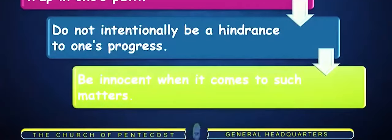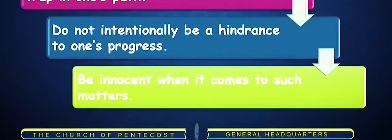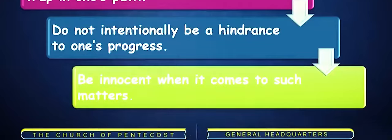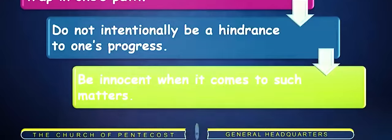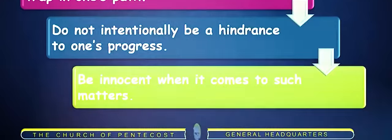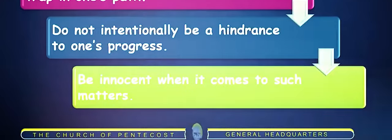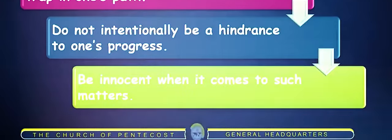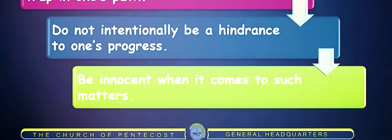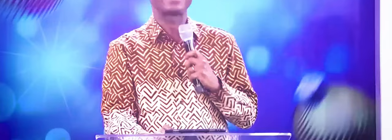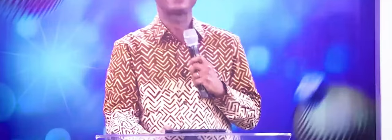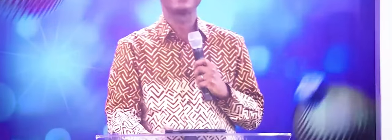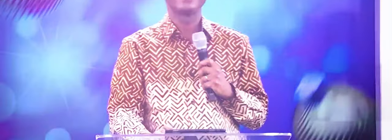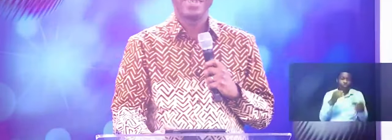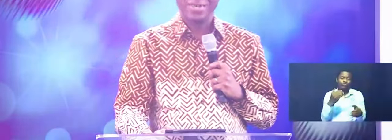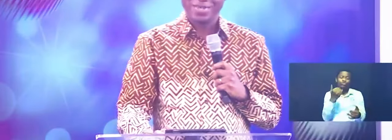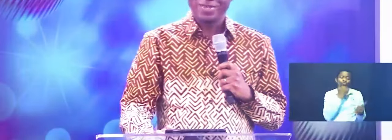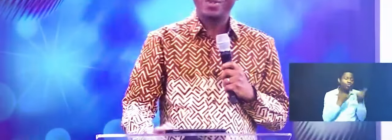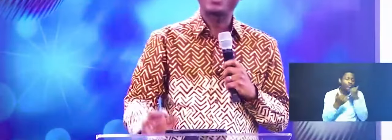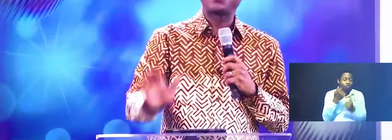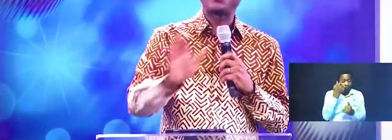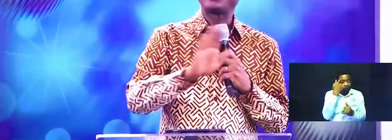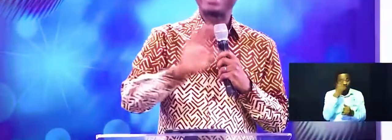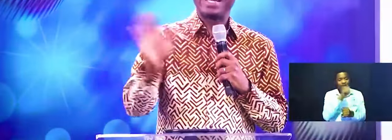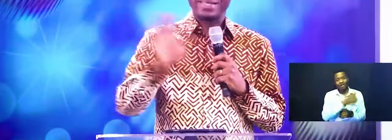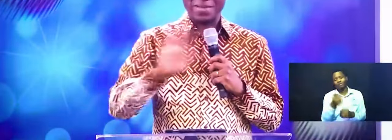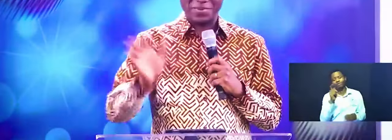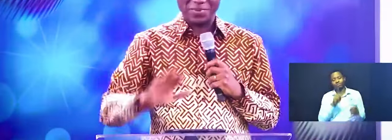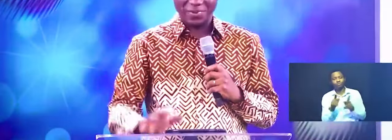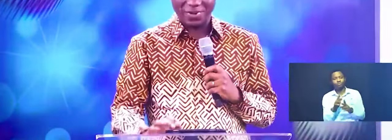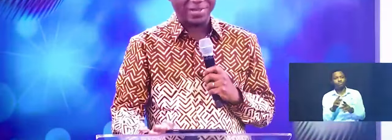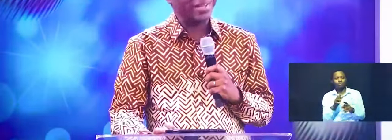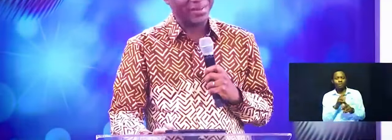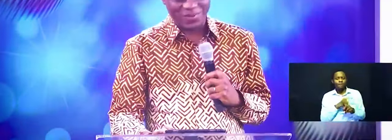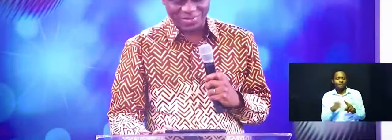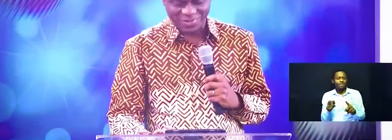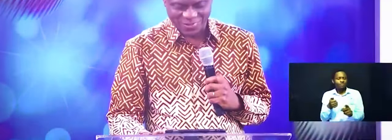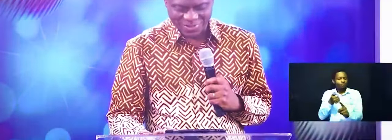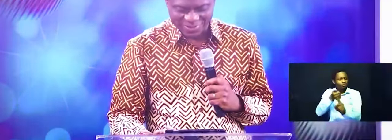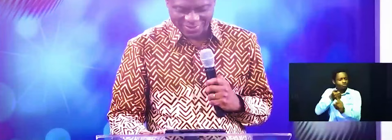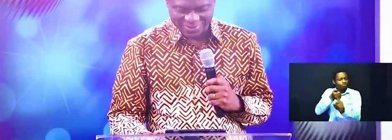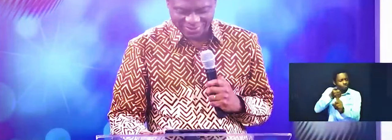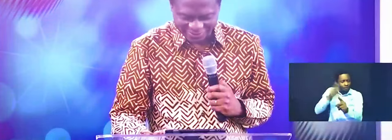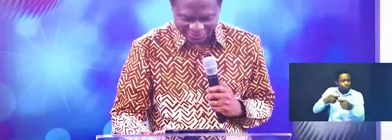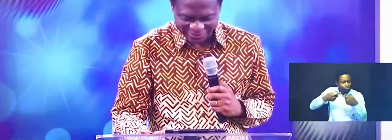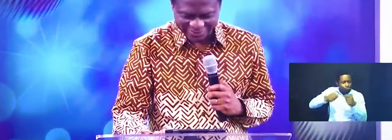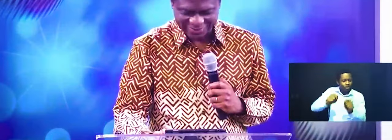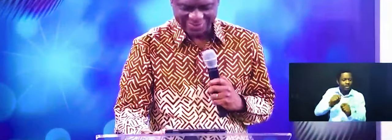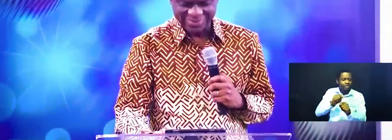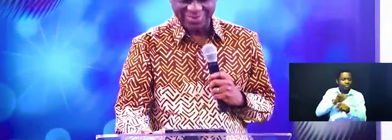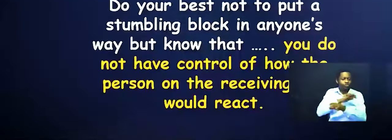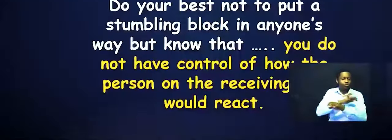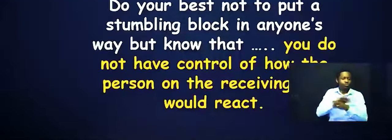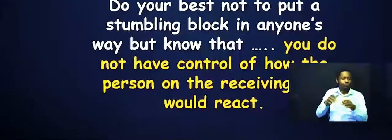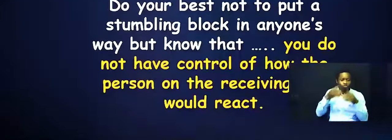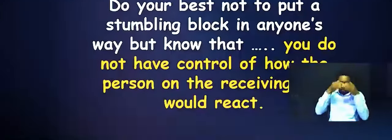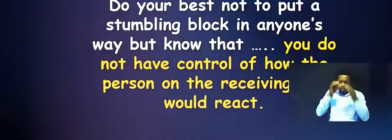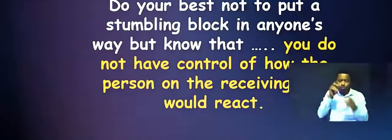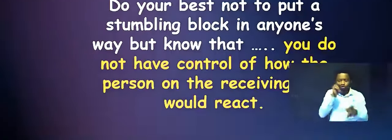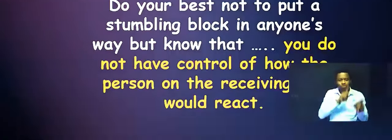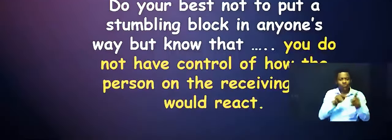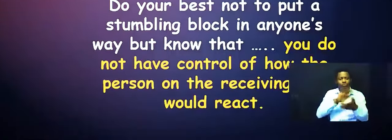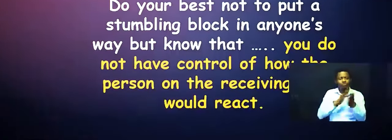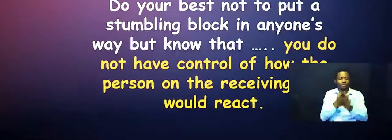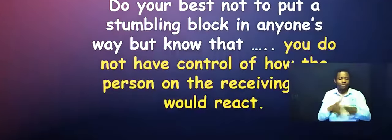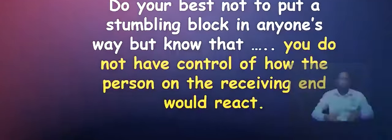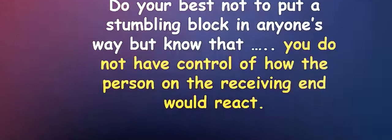someone do your best not to put any stumbling blog in anyone's way